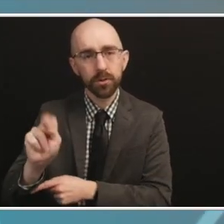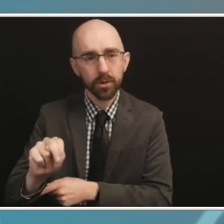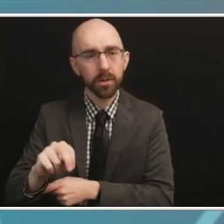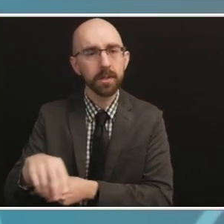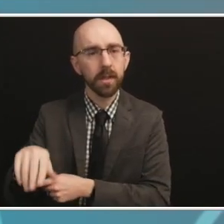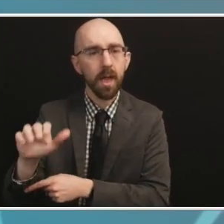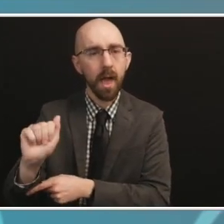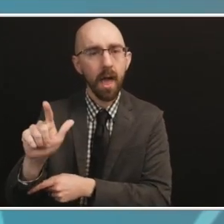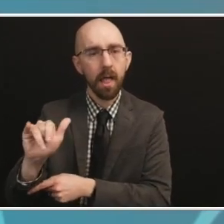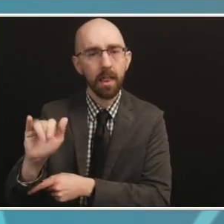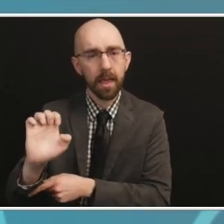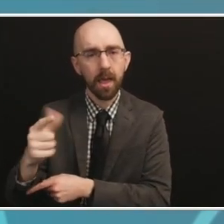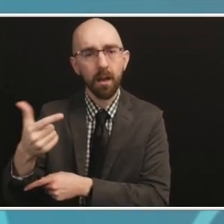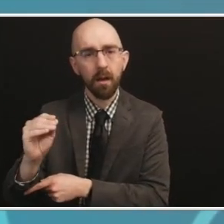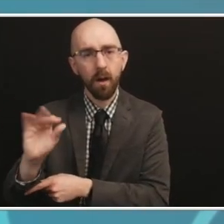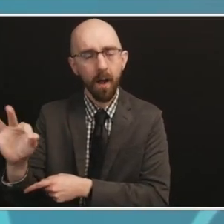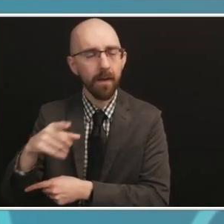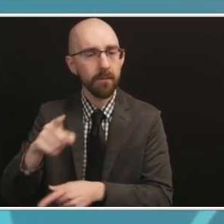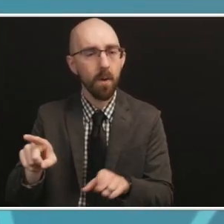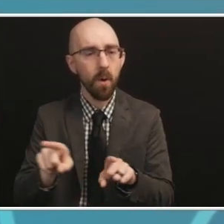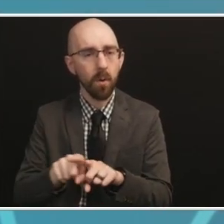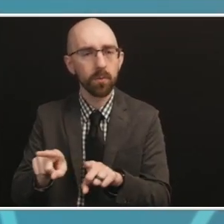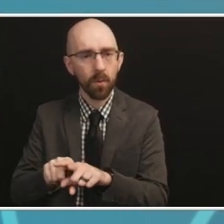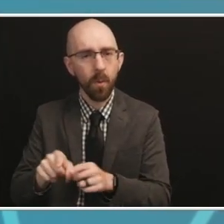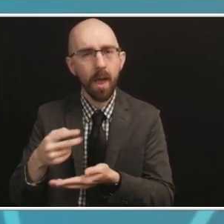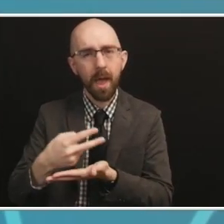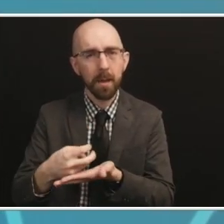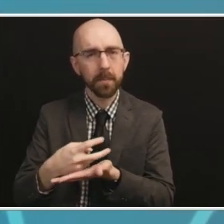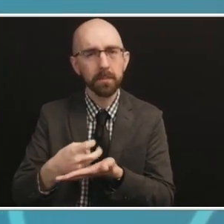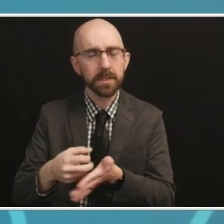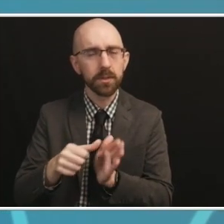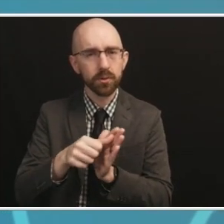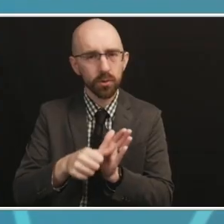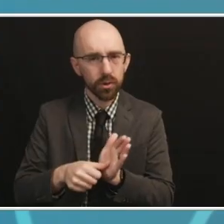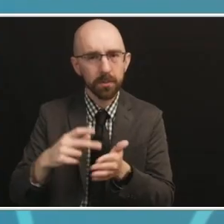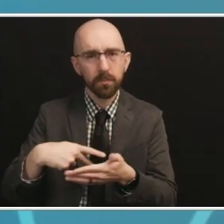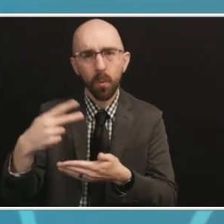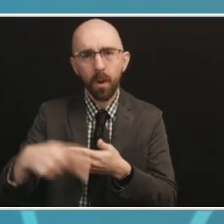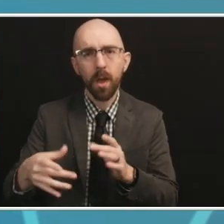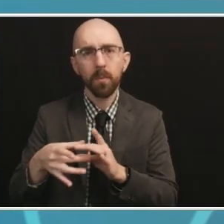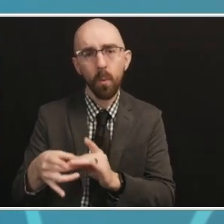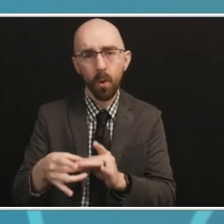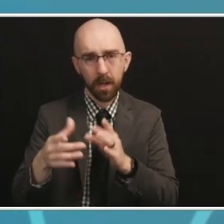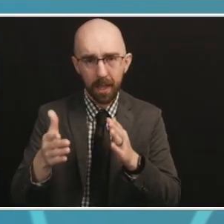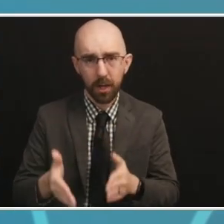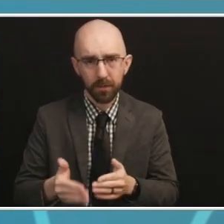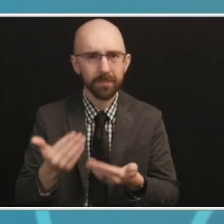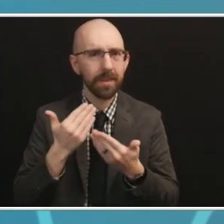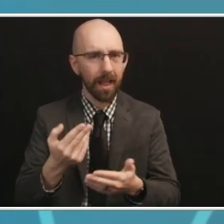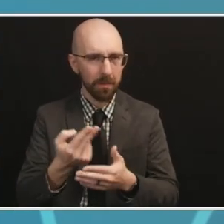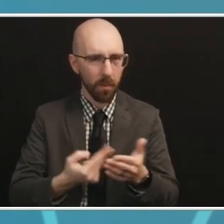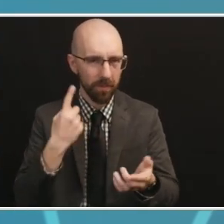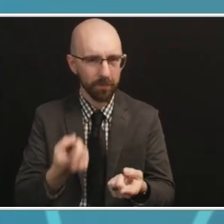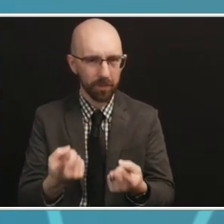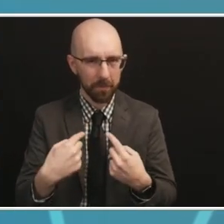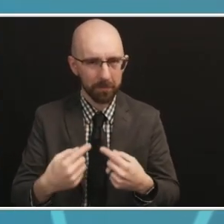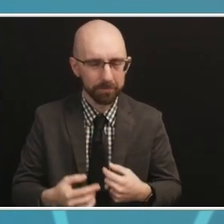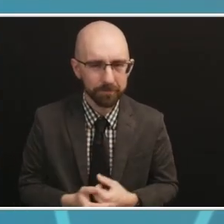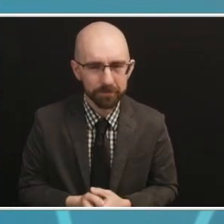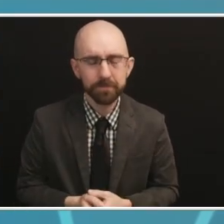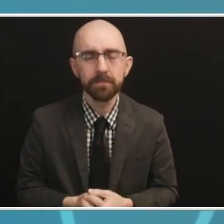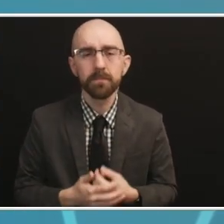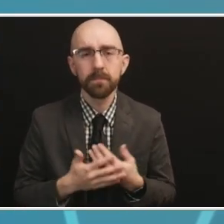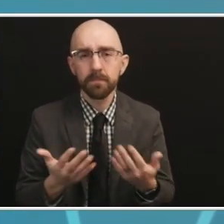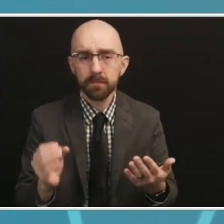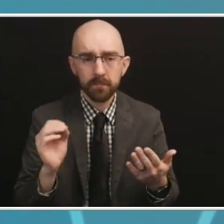Allie is also the epilepsy surgical program coordinator. Thank you both for being here. Okay, Brad, I